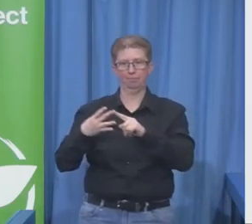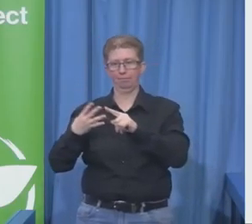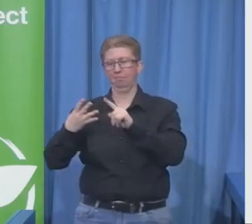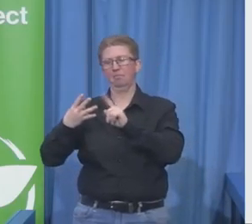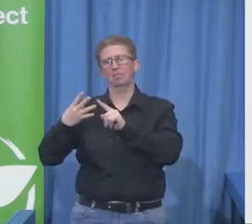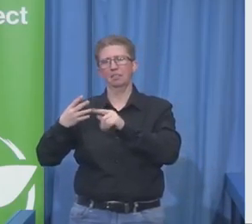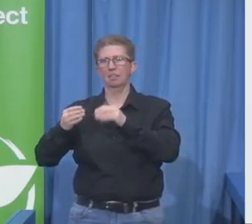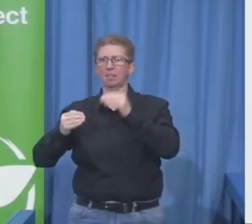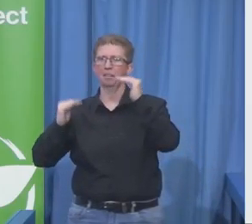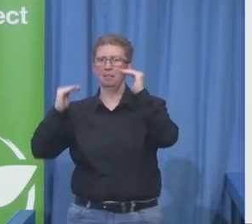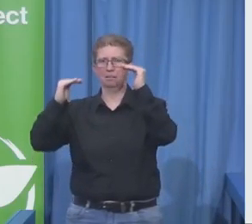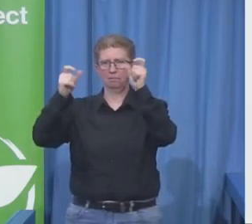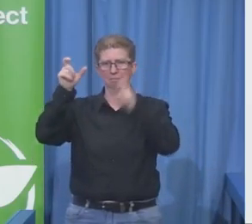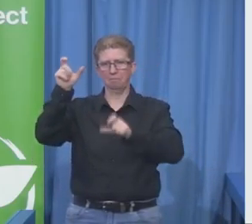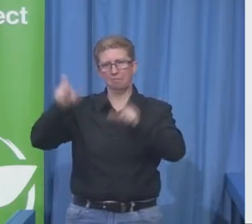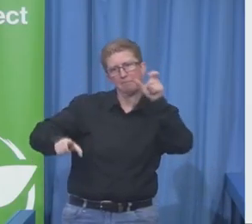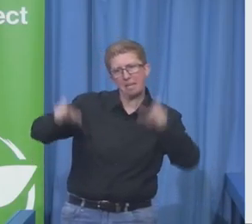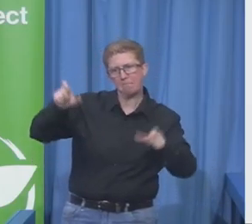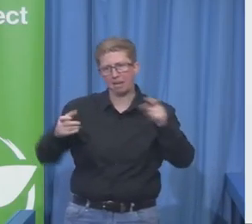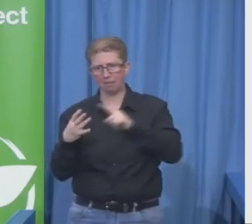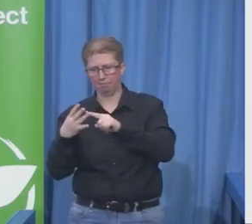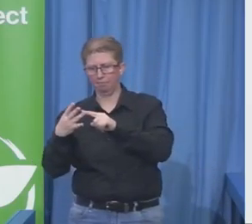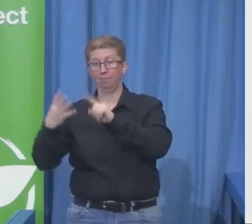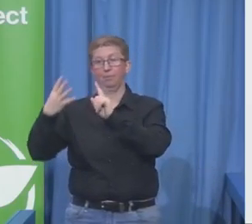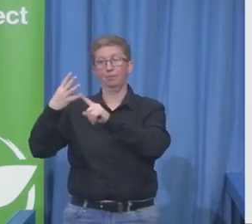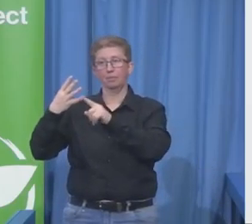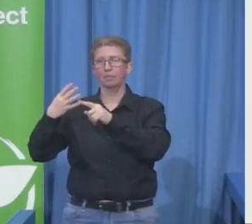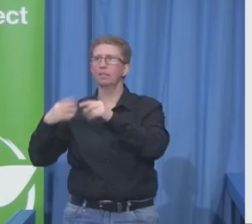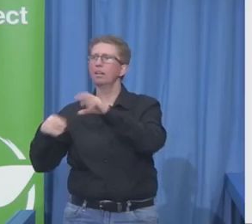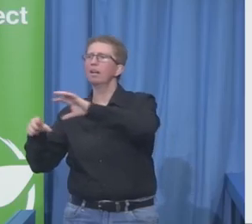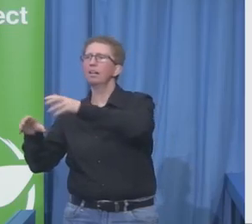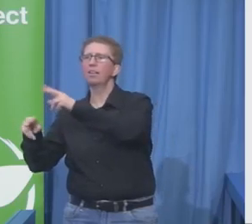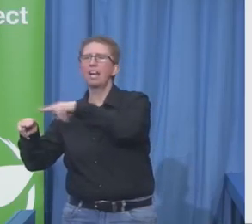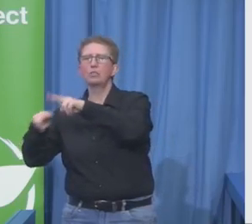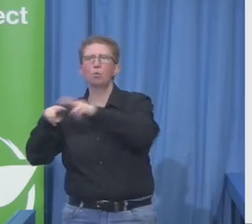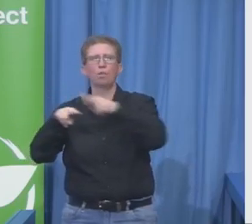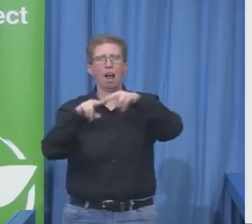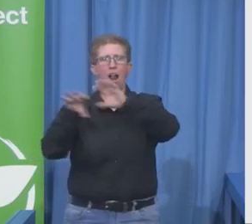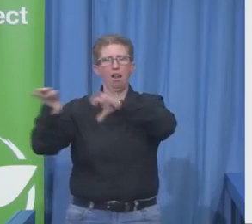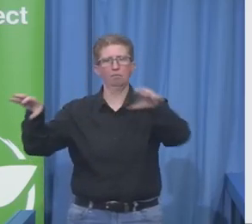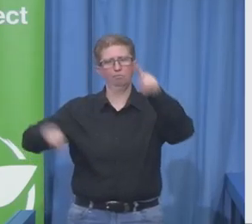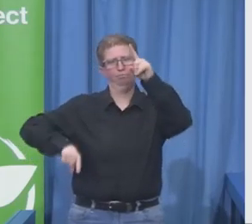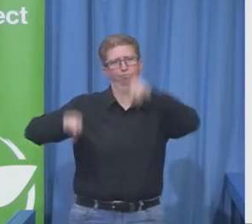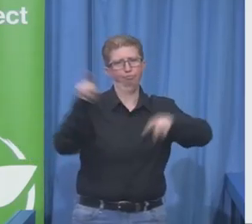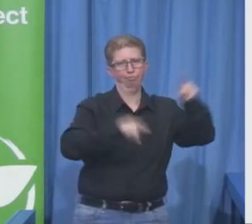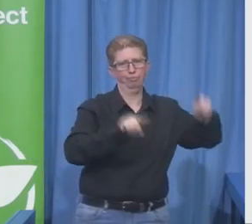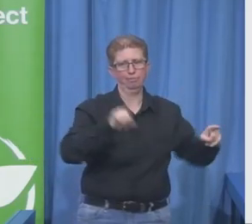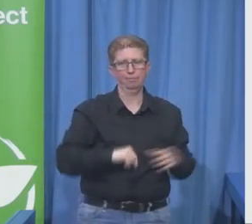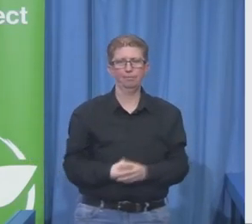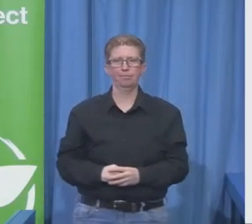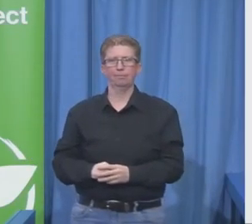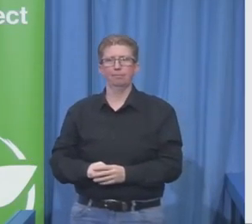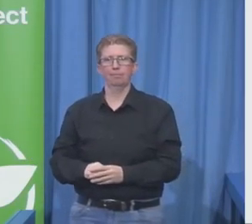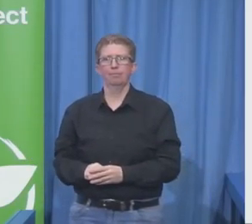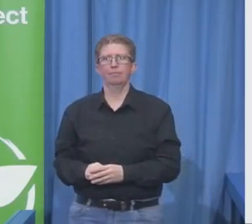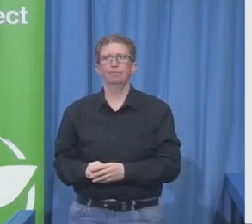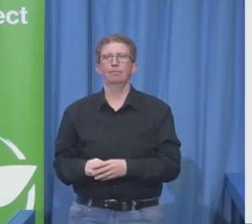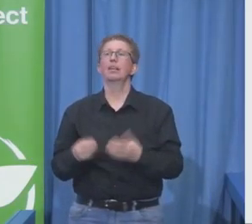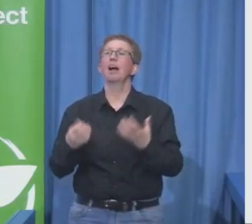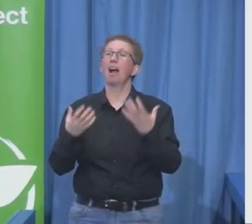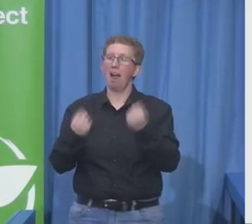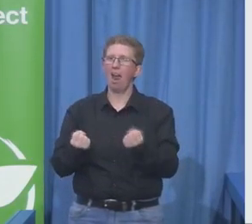myself for the persons with disability charter and not talking about the other aspects. We'll be happy to take